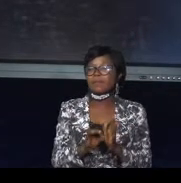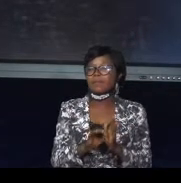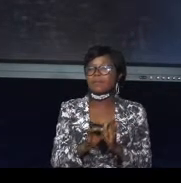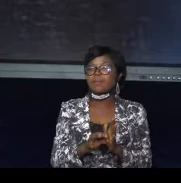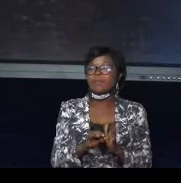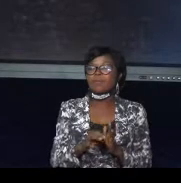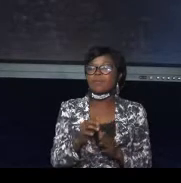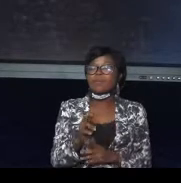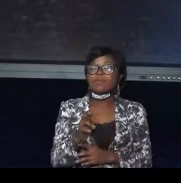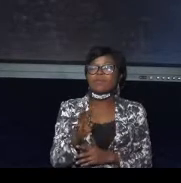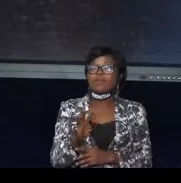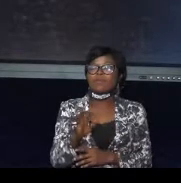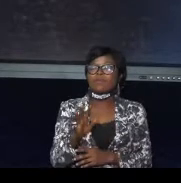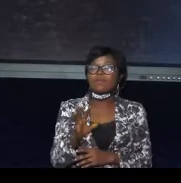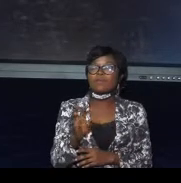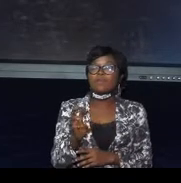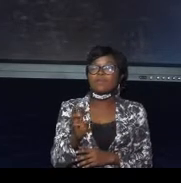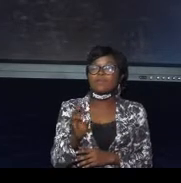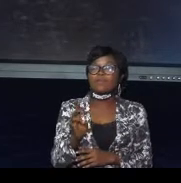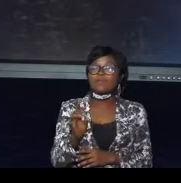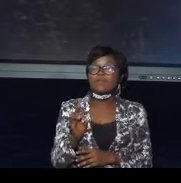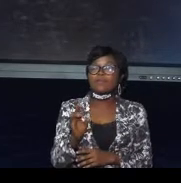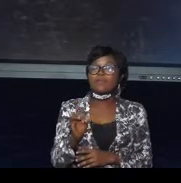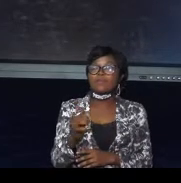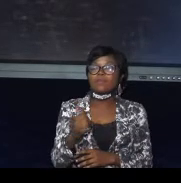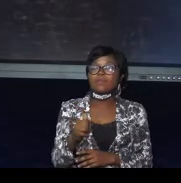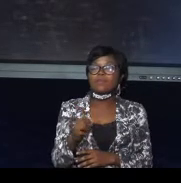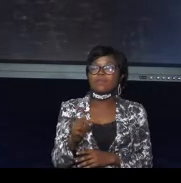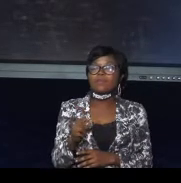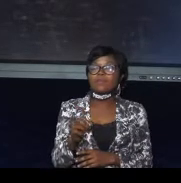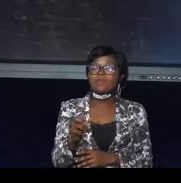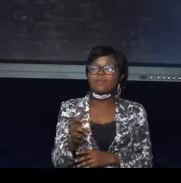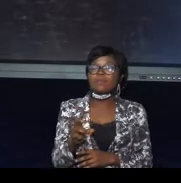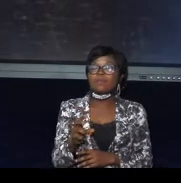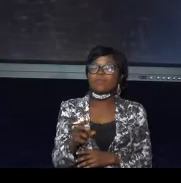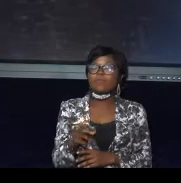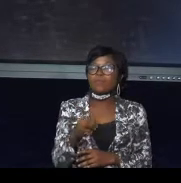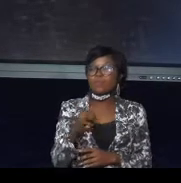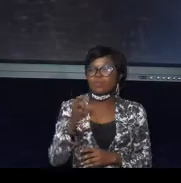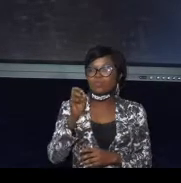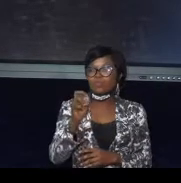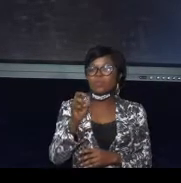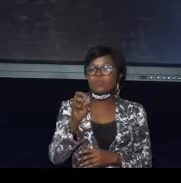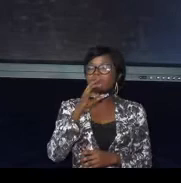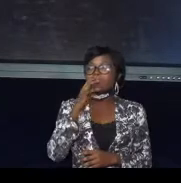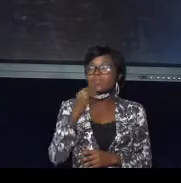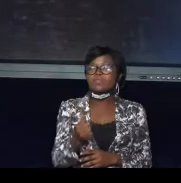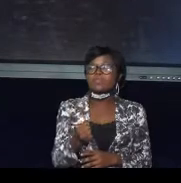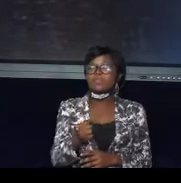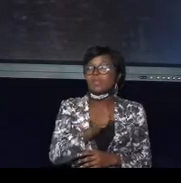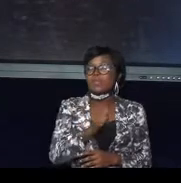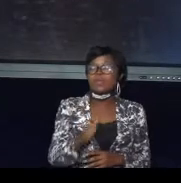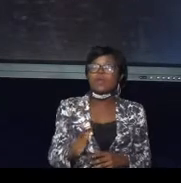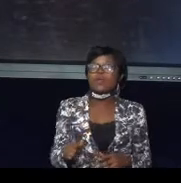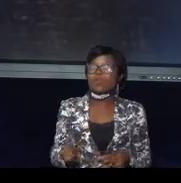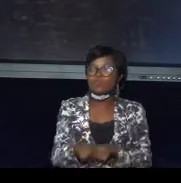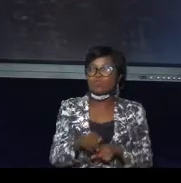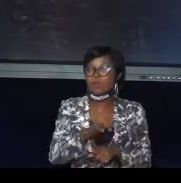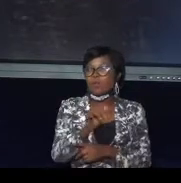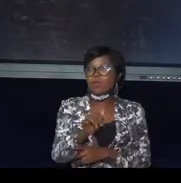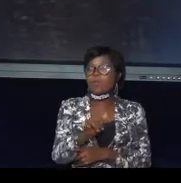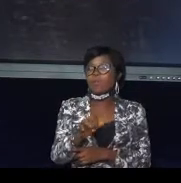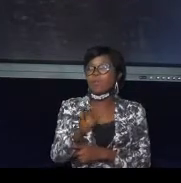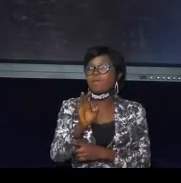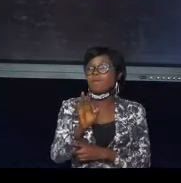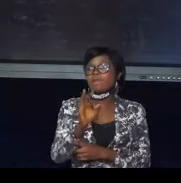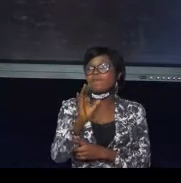Count quickly. 1, 2, 3, 4, 5, 6, 7, 8, 9, 10, 11, 12. Of course, 12 is a common factor because I'm able to